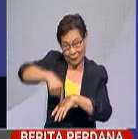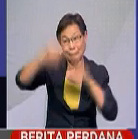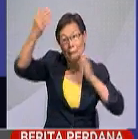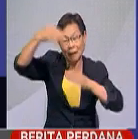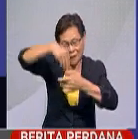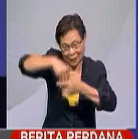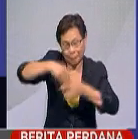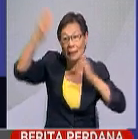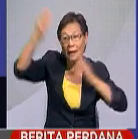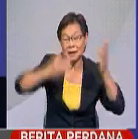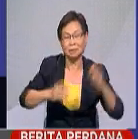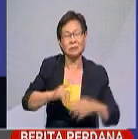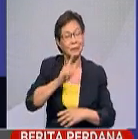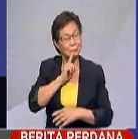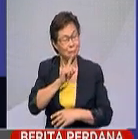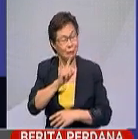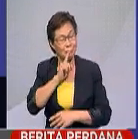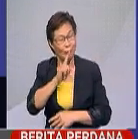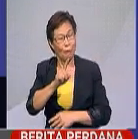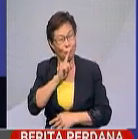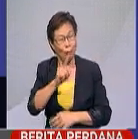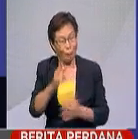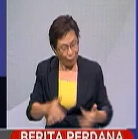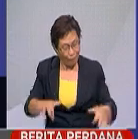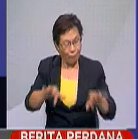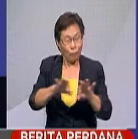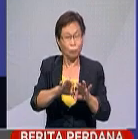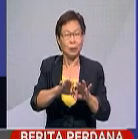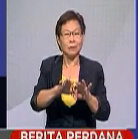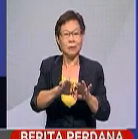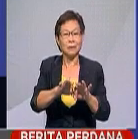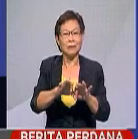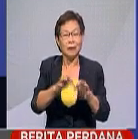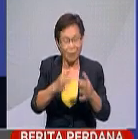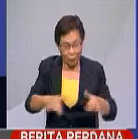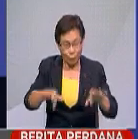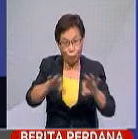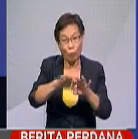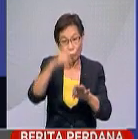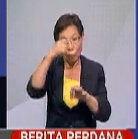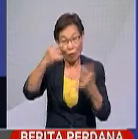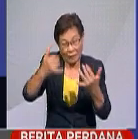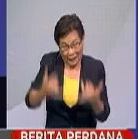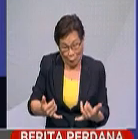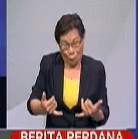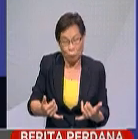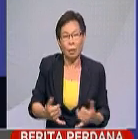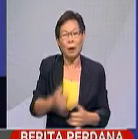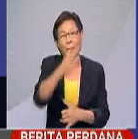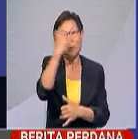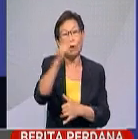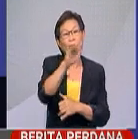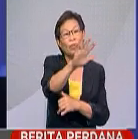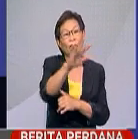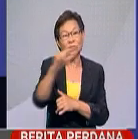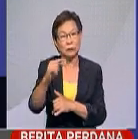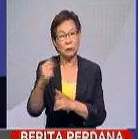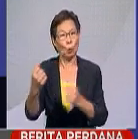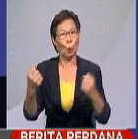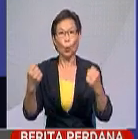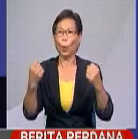country. It is an important component for this nation, as 5G has the